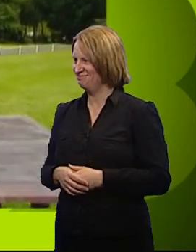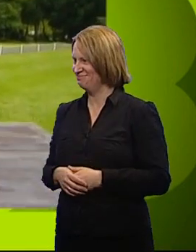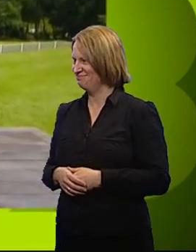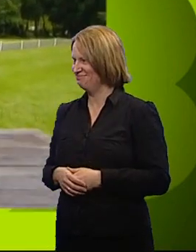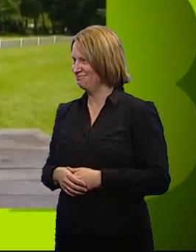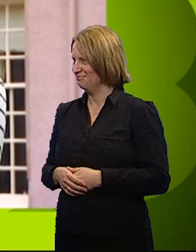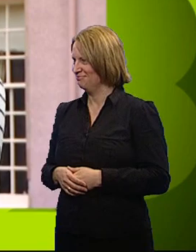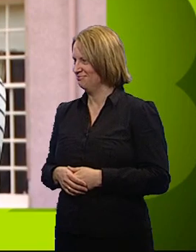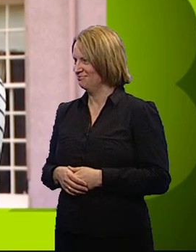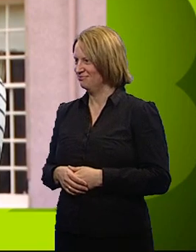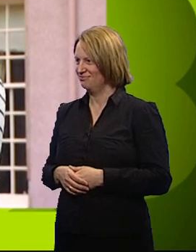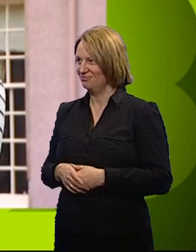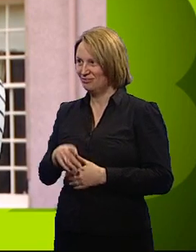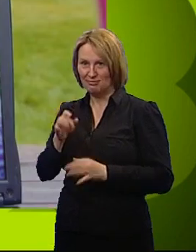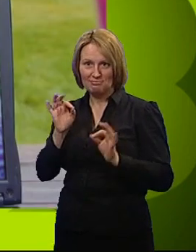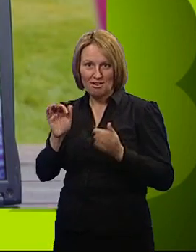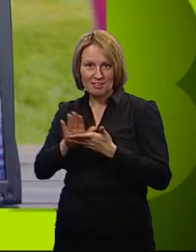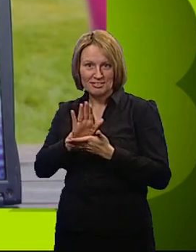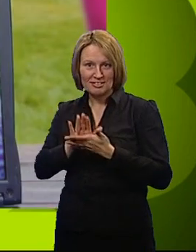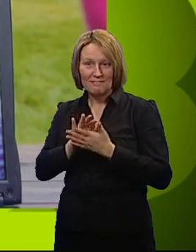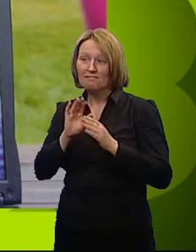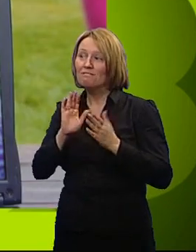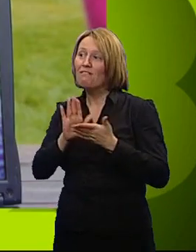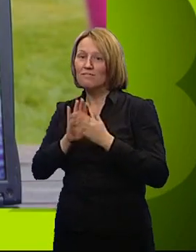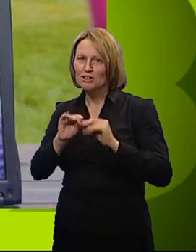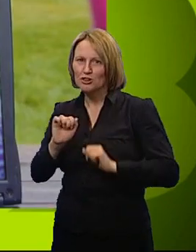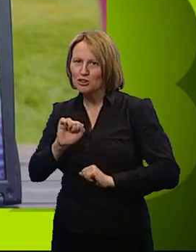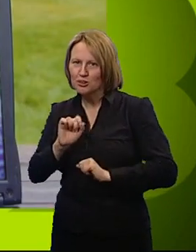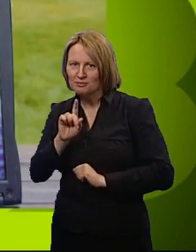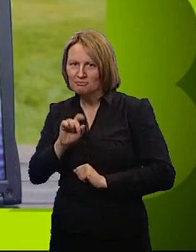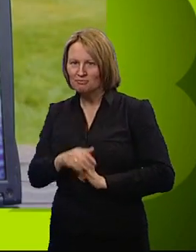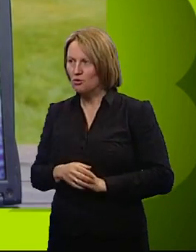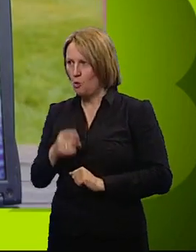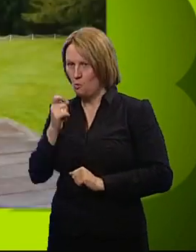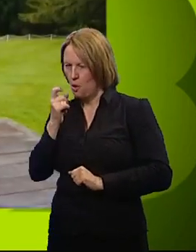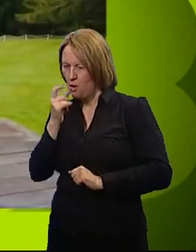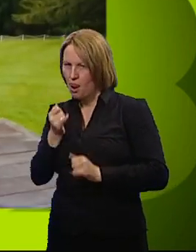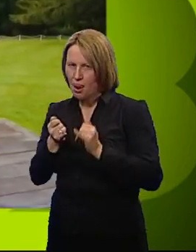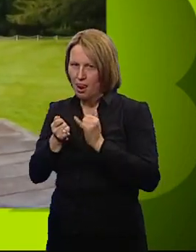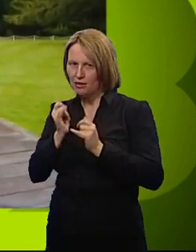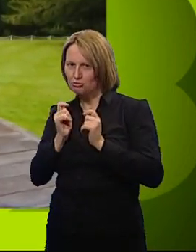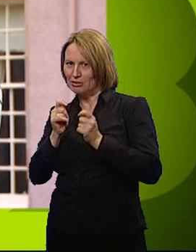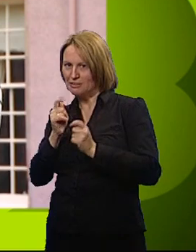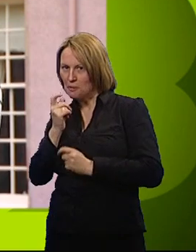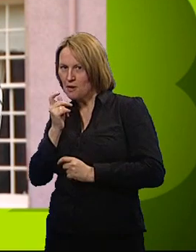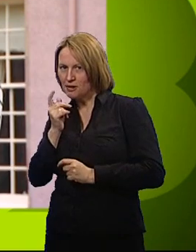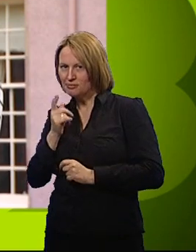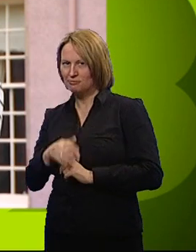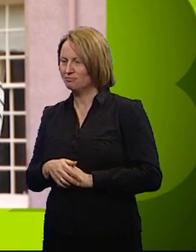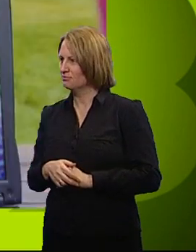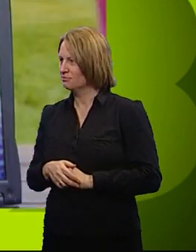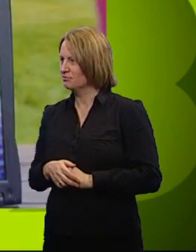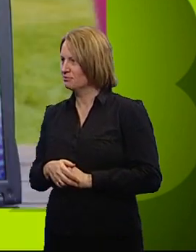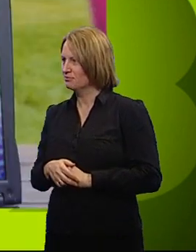Hi. I hope you've all had an amazing break. However, the fun isn't over yet because there is one final treat on offer and it's